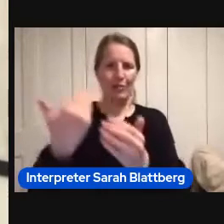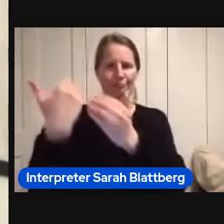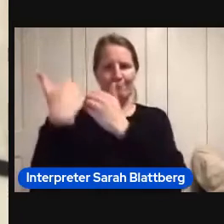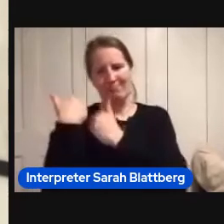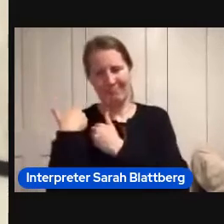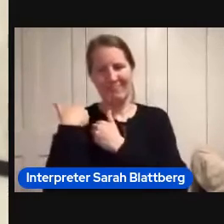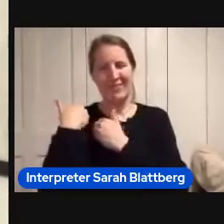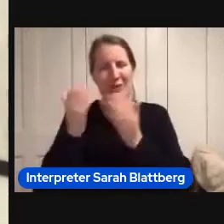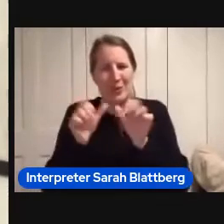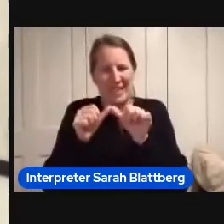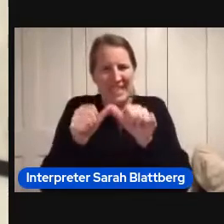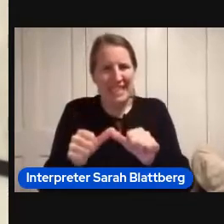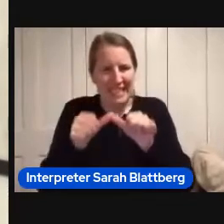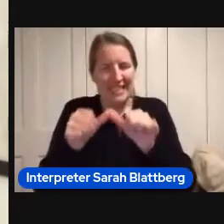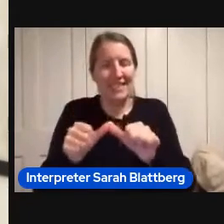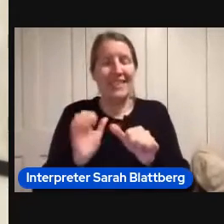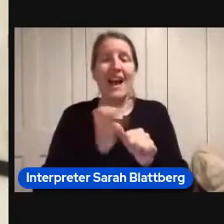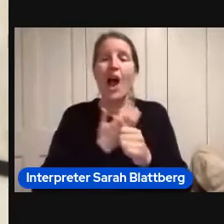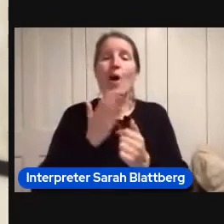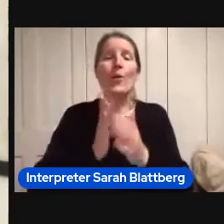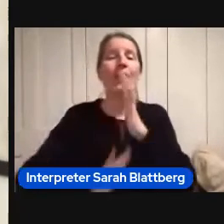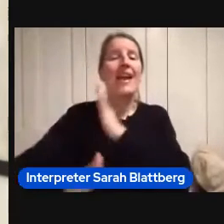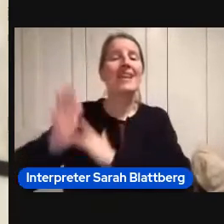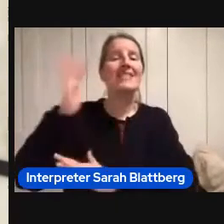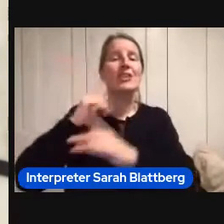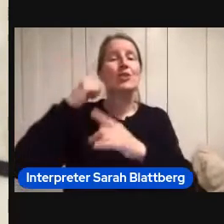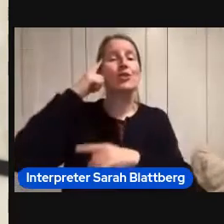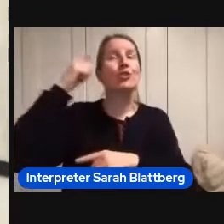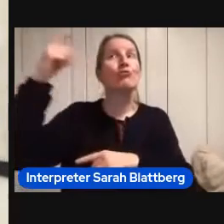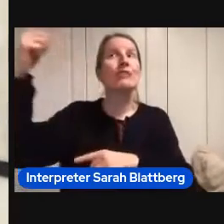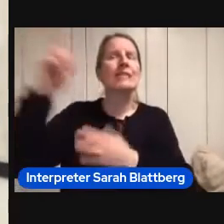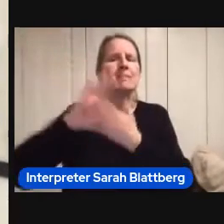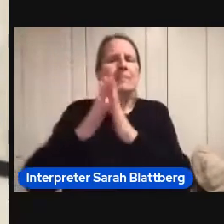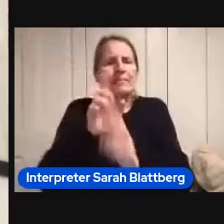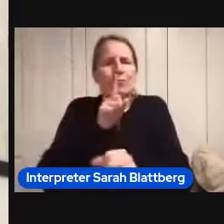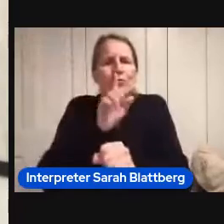the dreams of our ancestors and maintain our